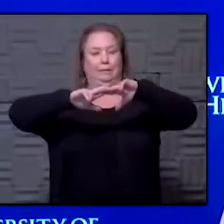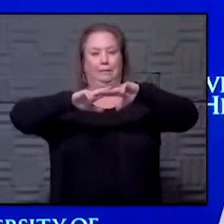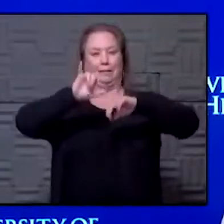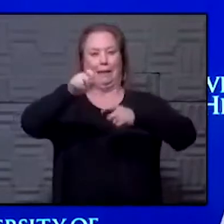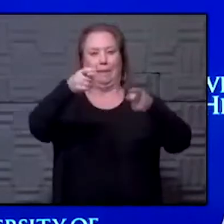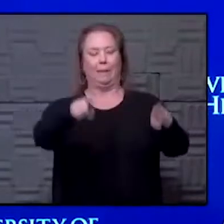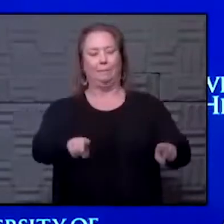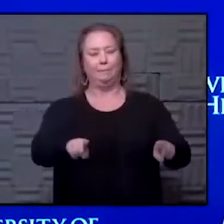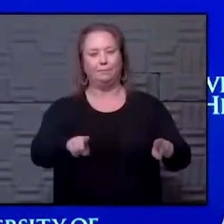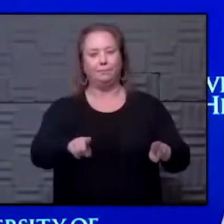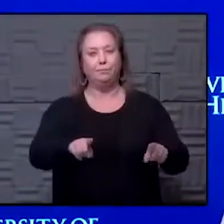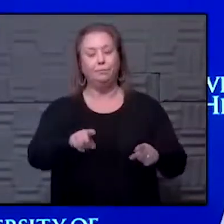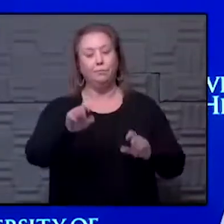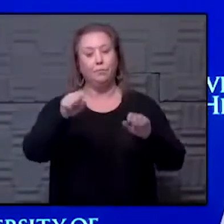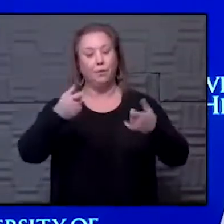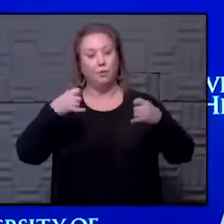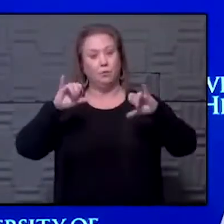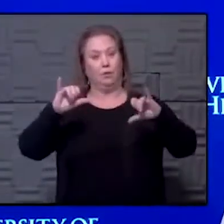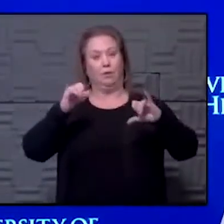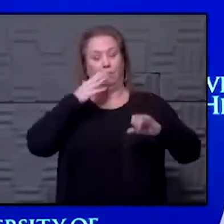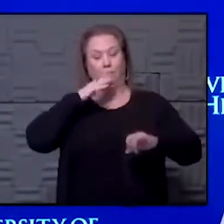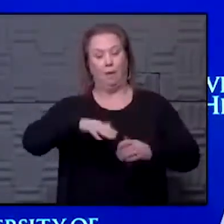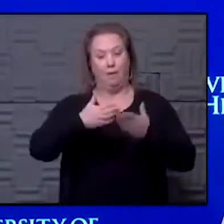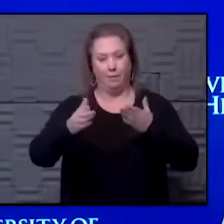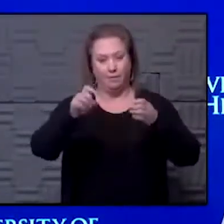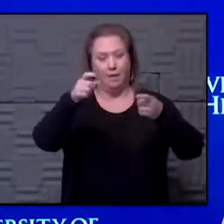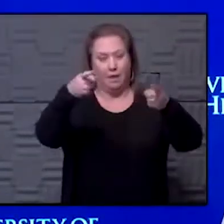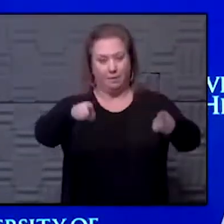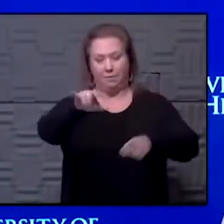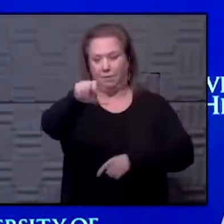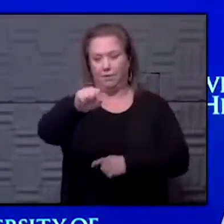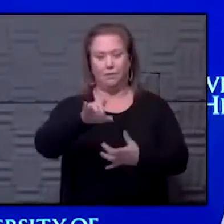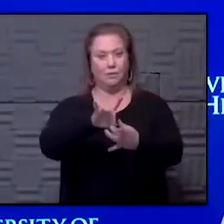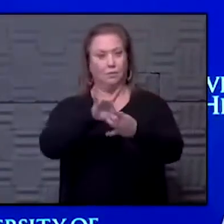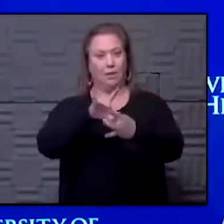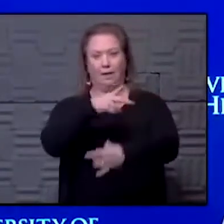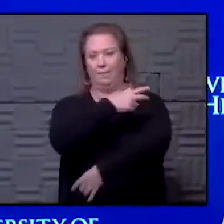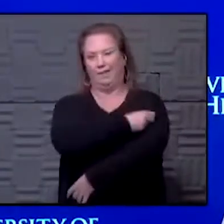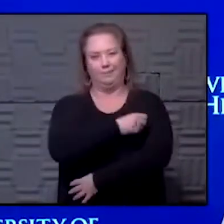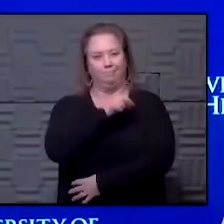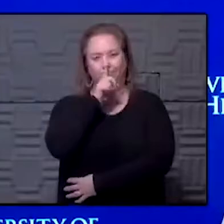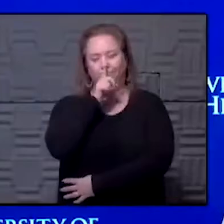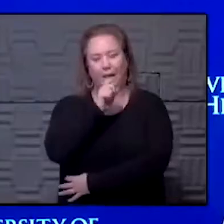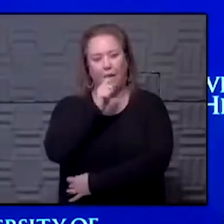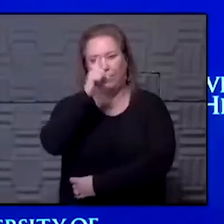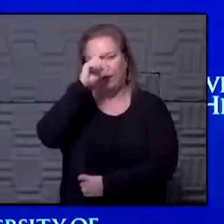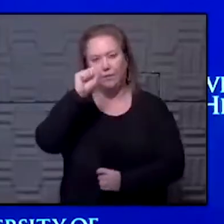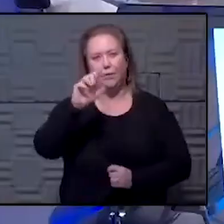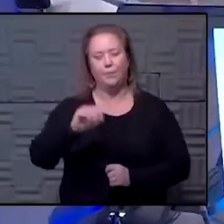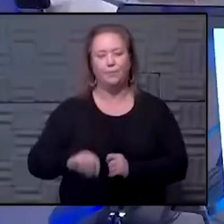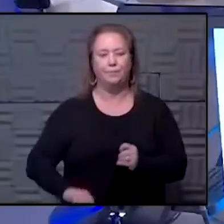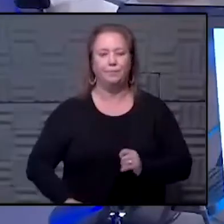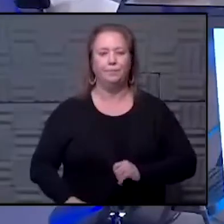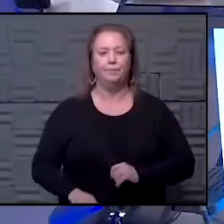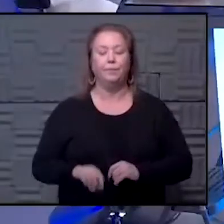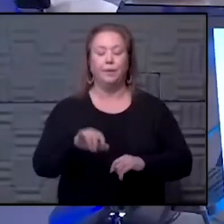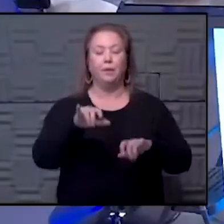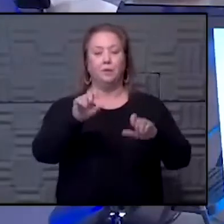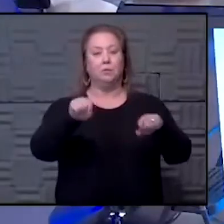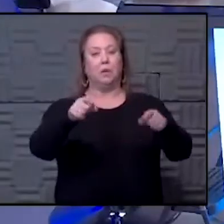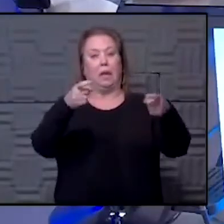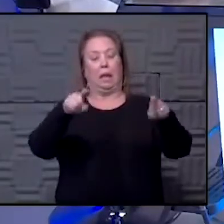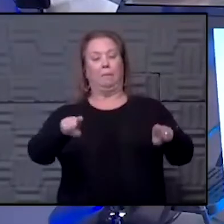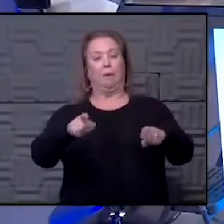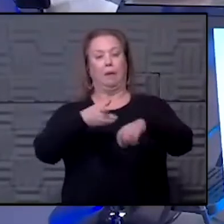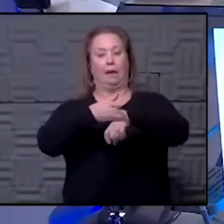occurring. So can you still have those bad things happen? Yes, you can. Is that related to the vaccine? I don't think so. Yeah, I'll say yes, it could probably happen